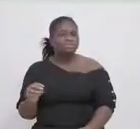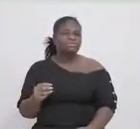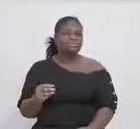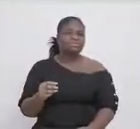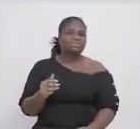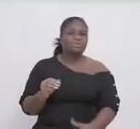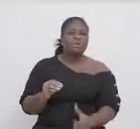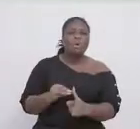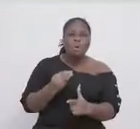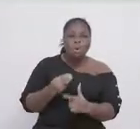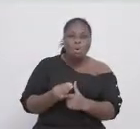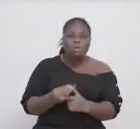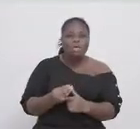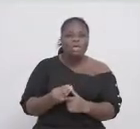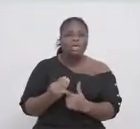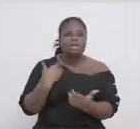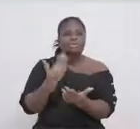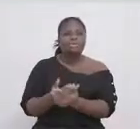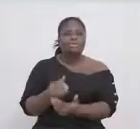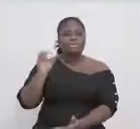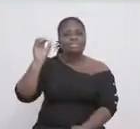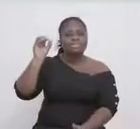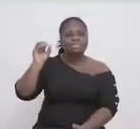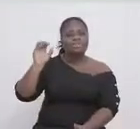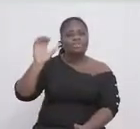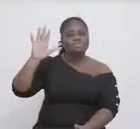shonkoacademy.com, or you can reach us on